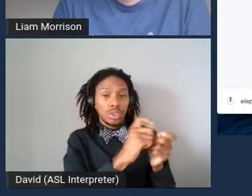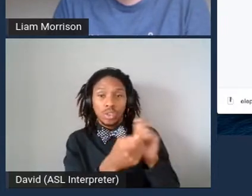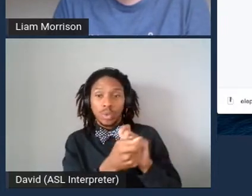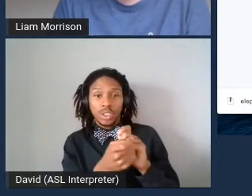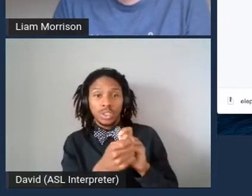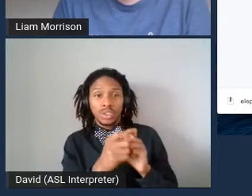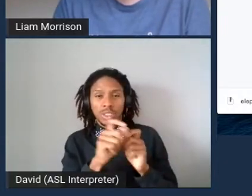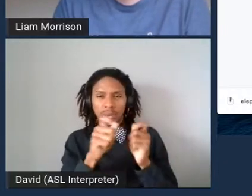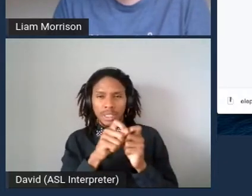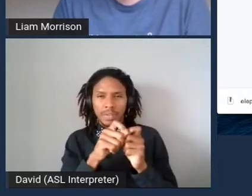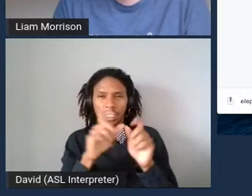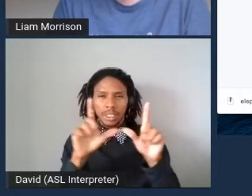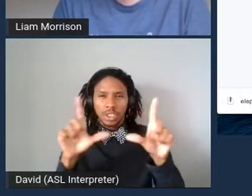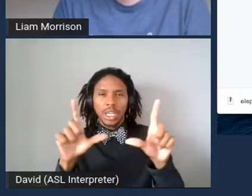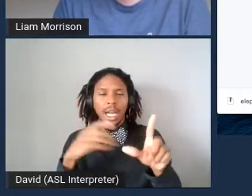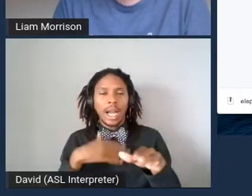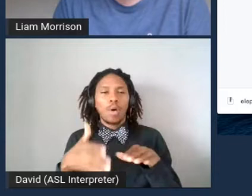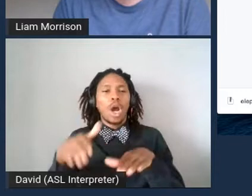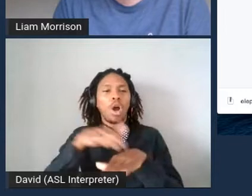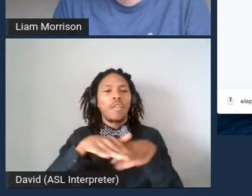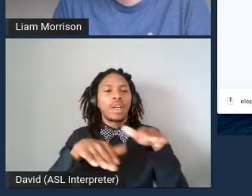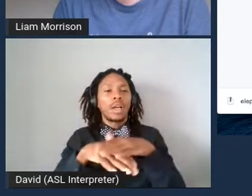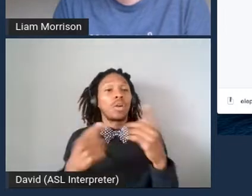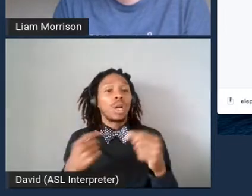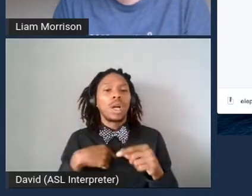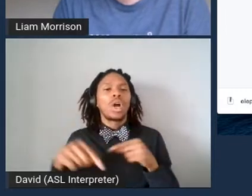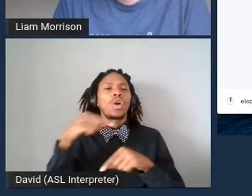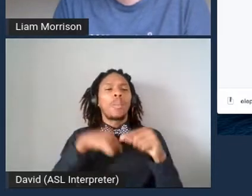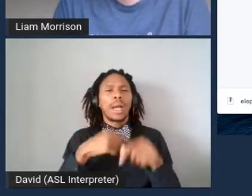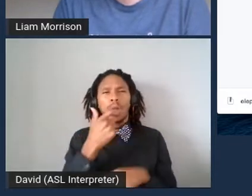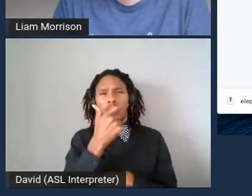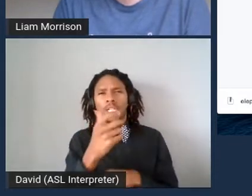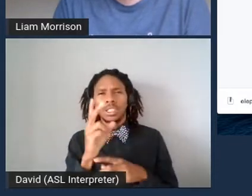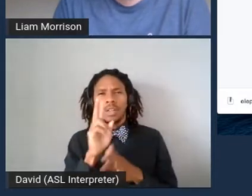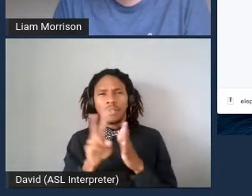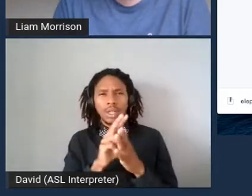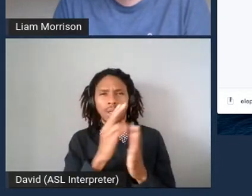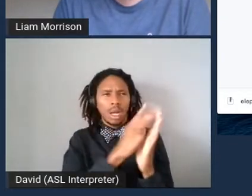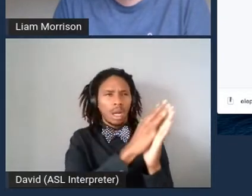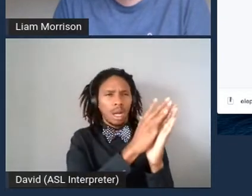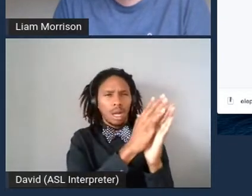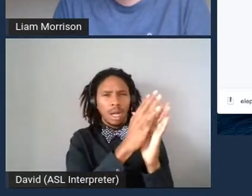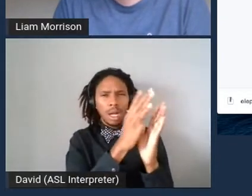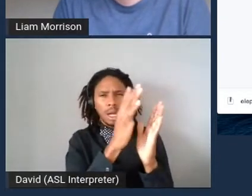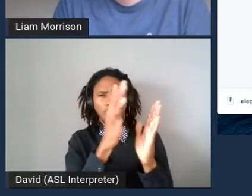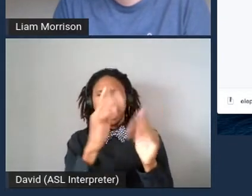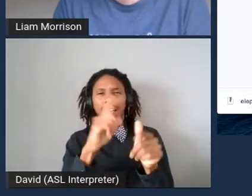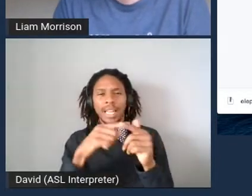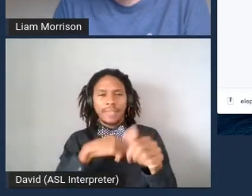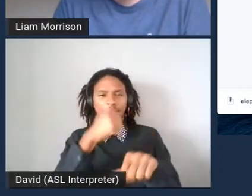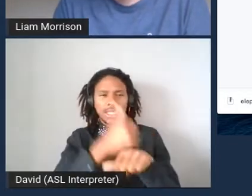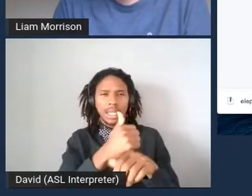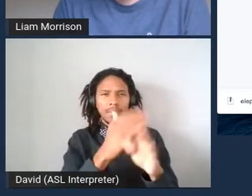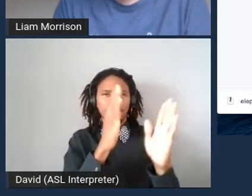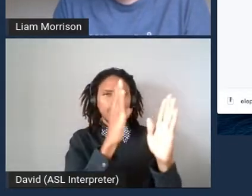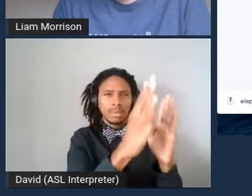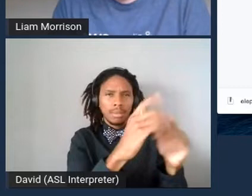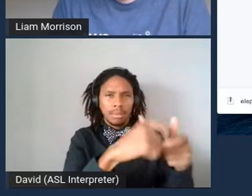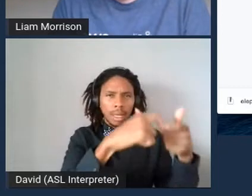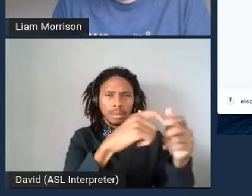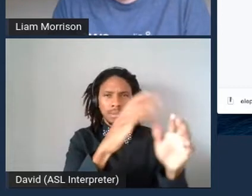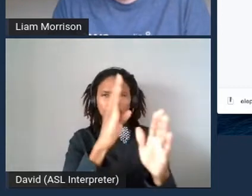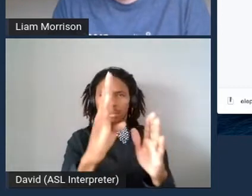And what I do is I go back and I watch my video one full time again, and I have to create the markers manually. So that's what I'm kind